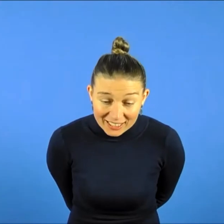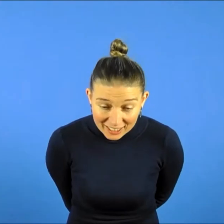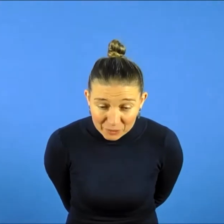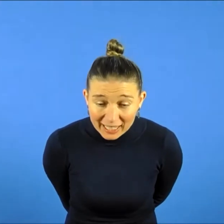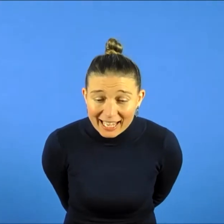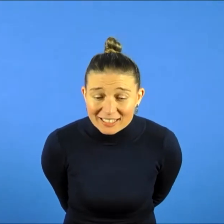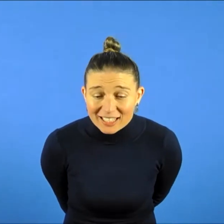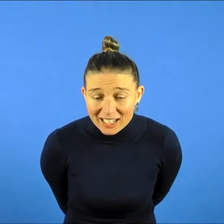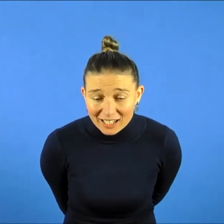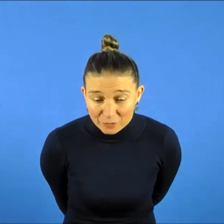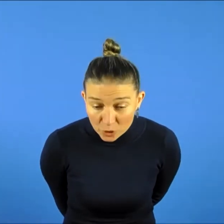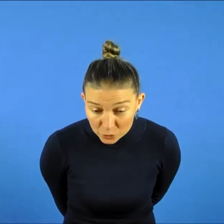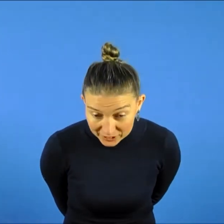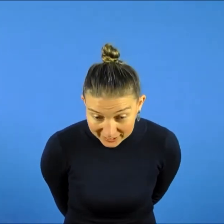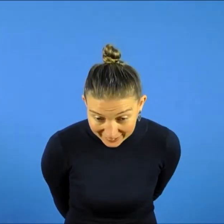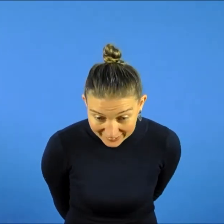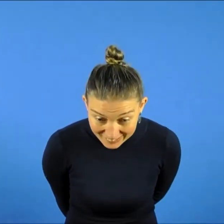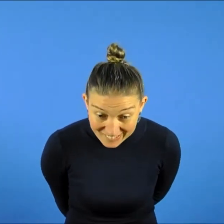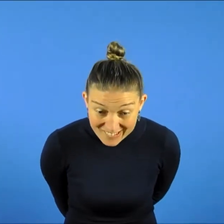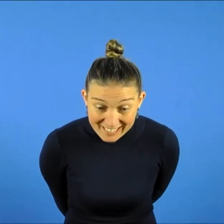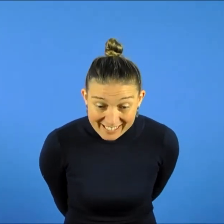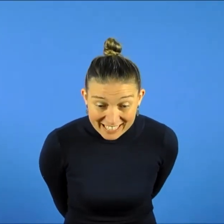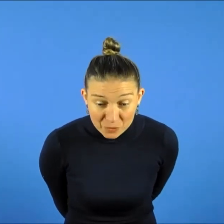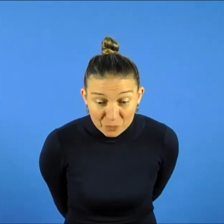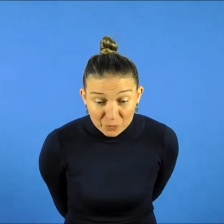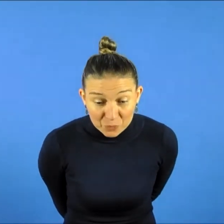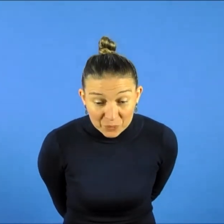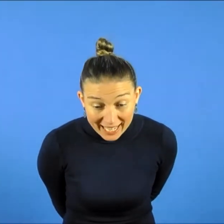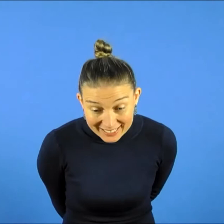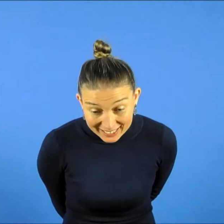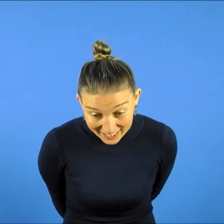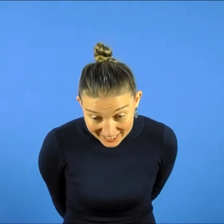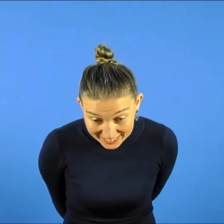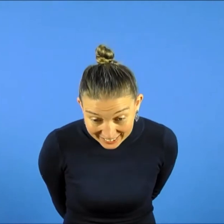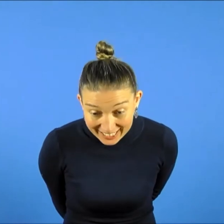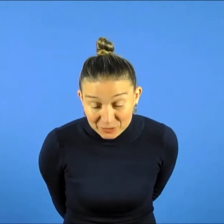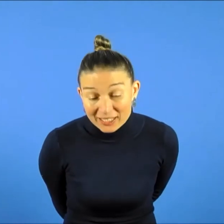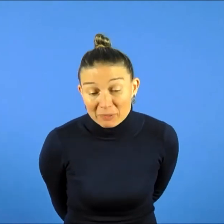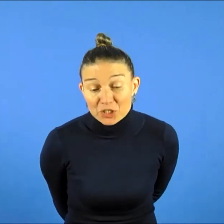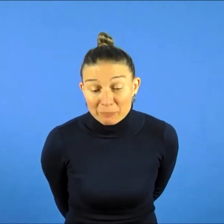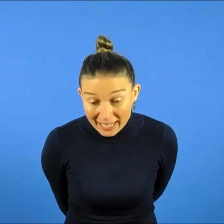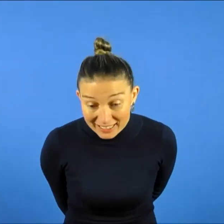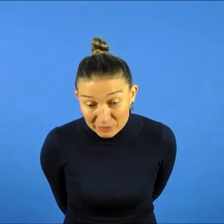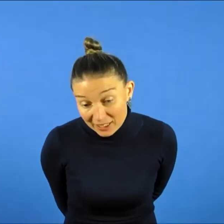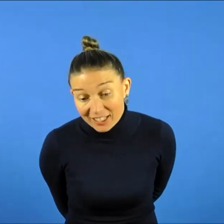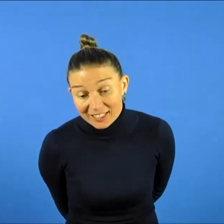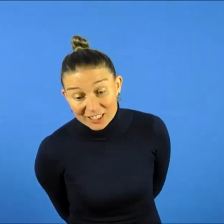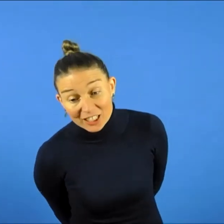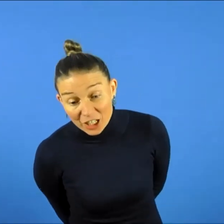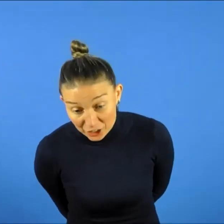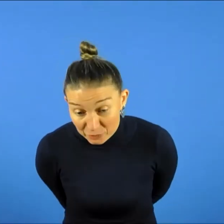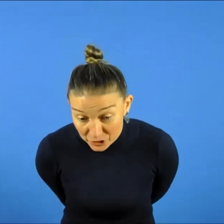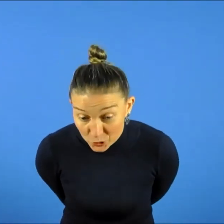The idea that we had for World in Sign, we had an idea and we had to make sure we patented it because the